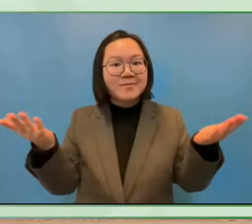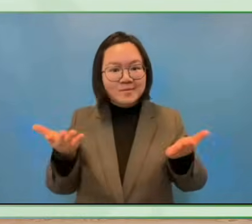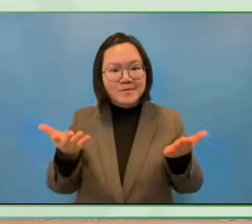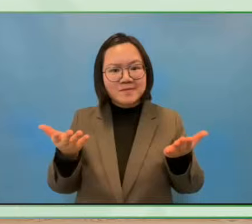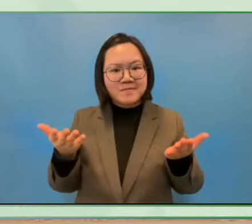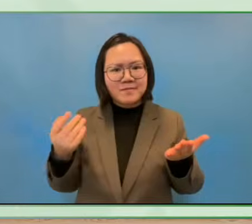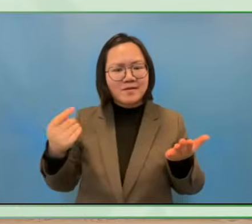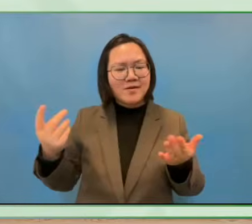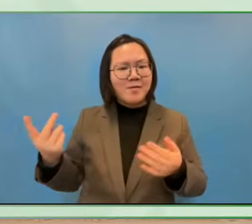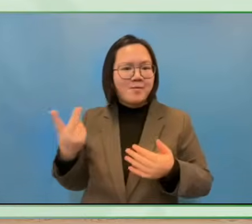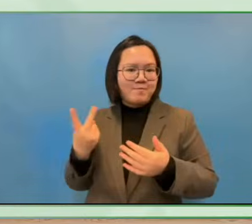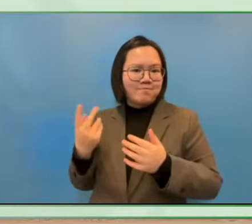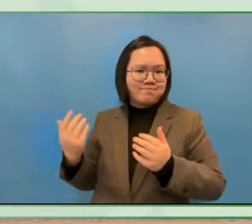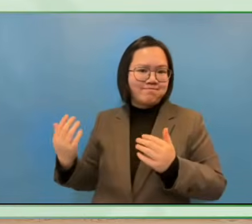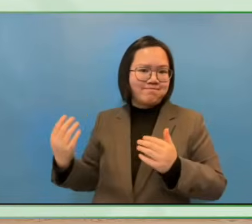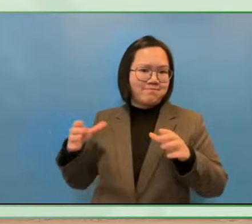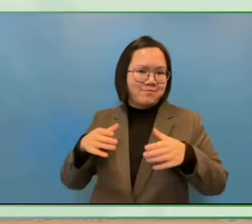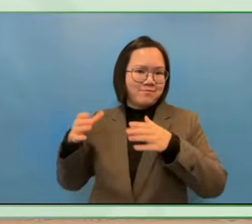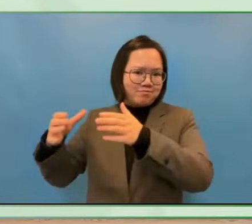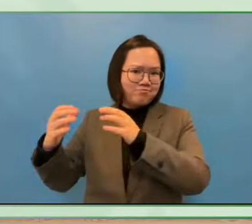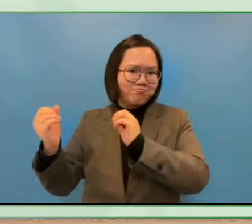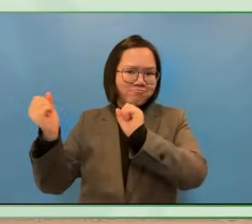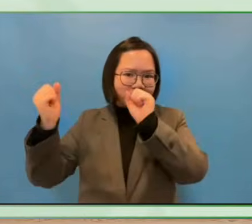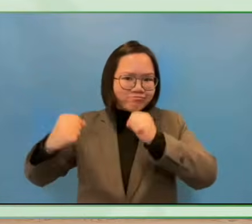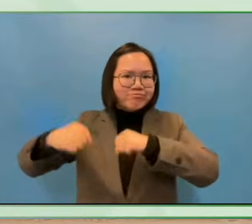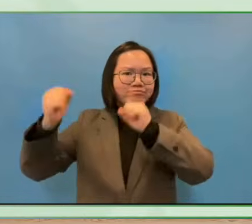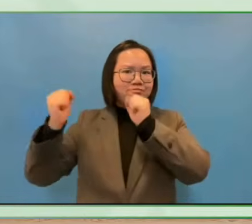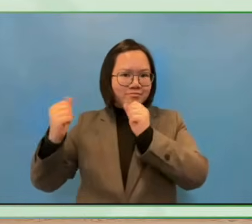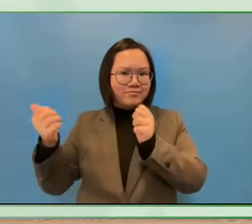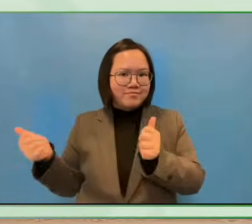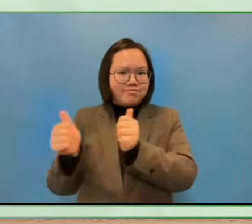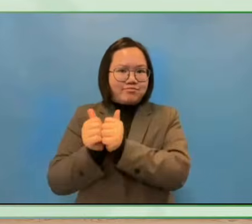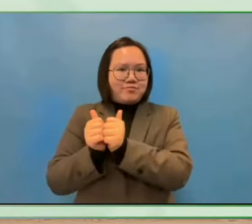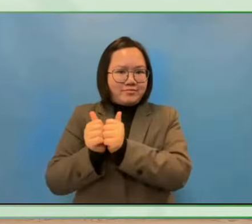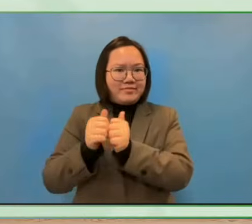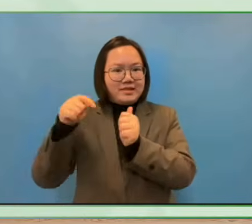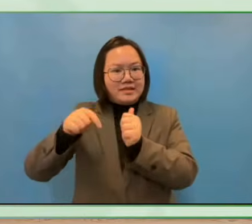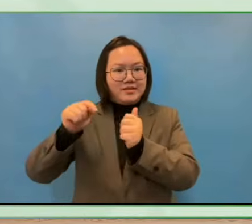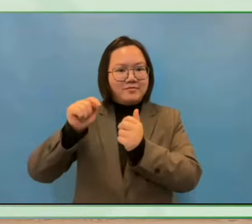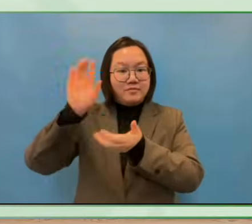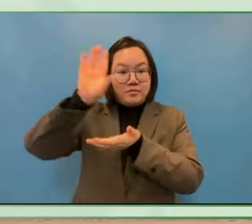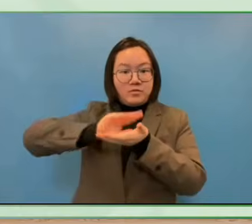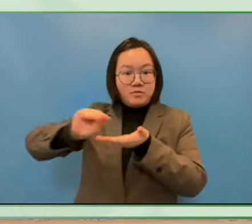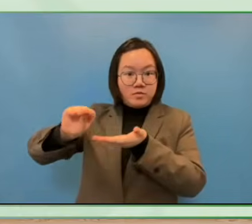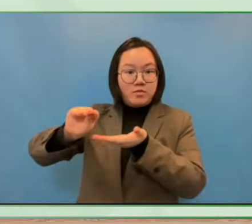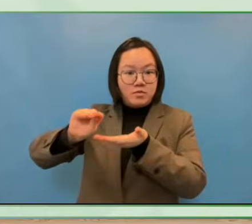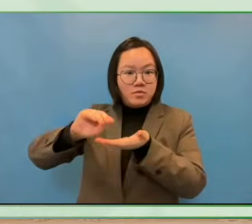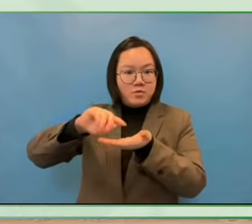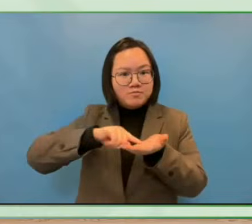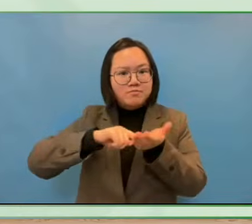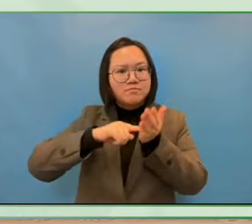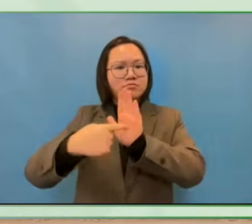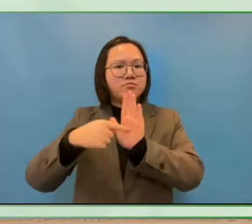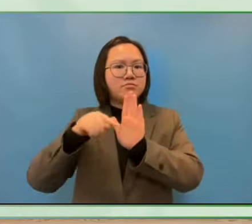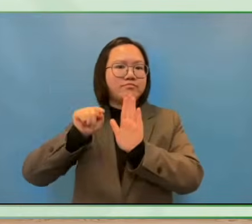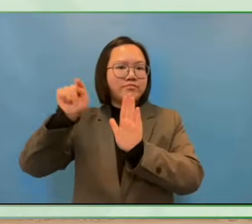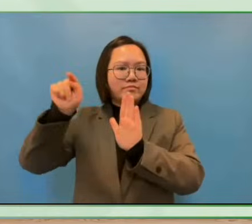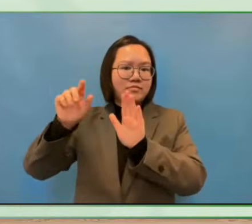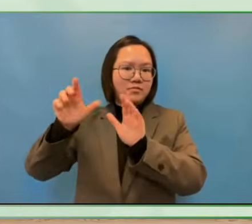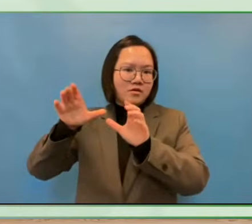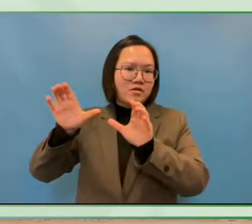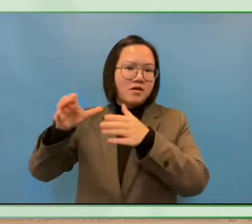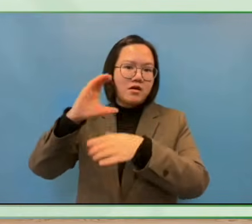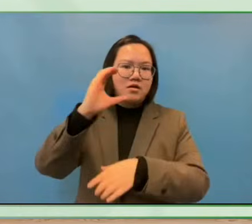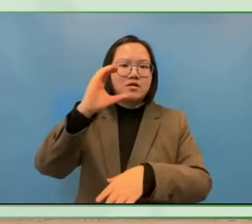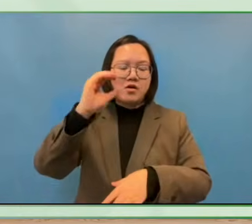together also to present this report at the Conference of State Parties in New York